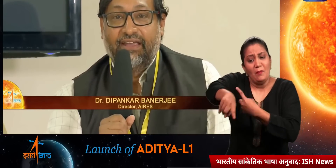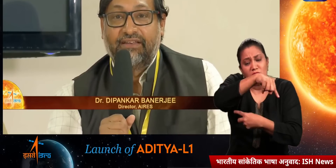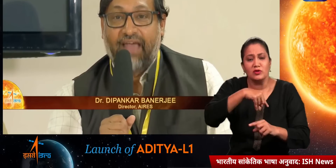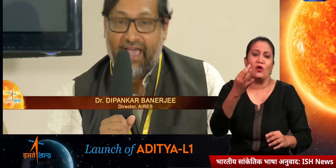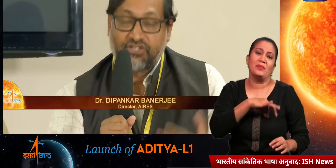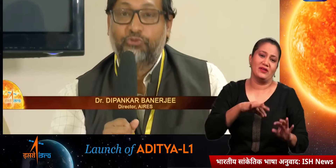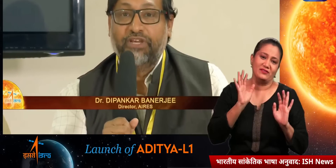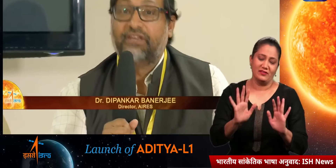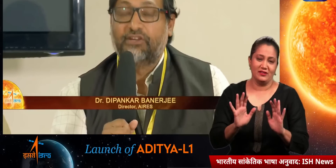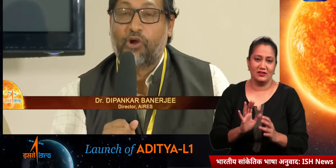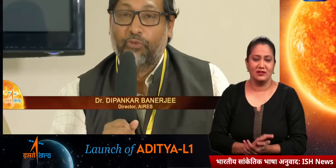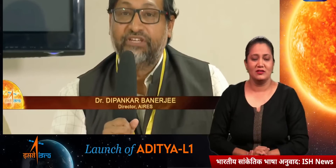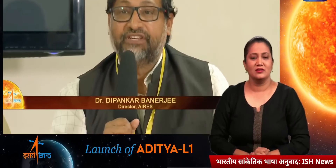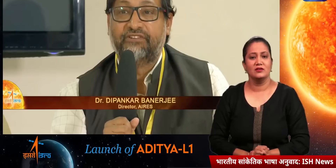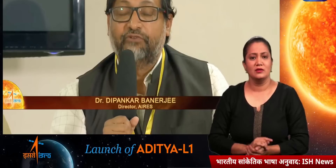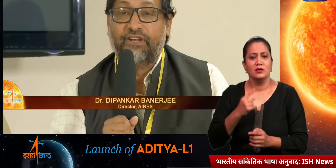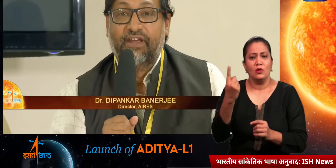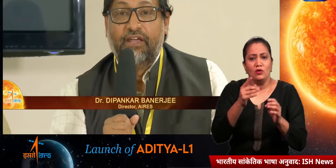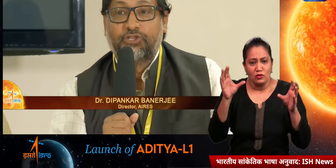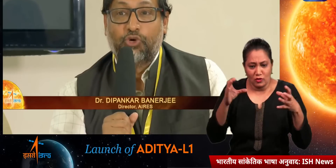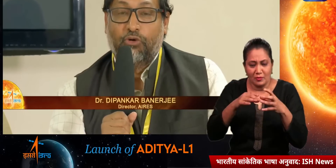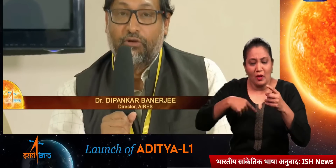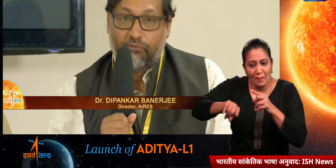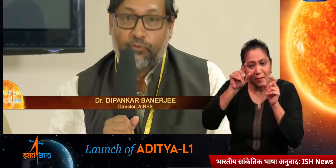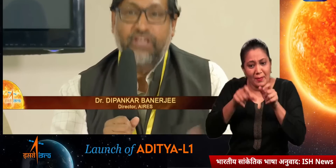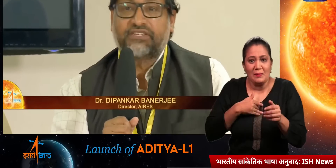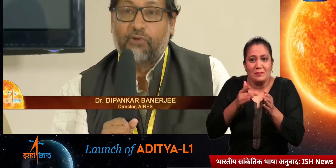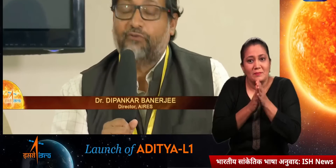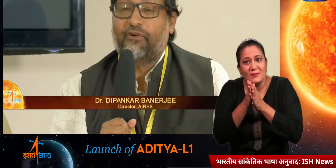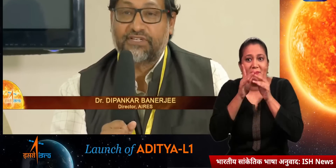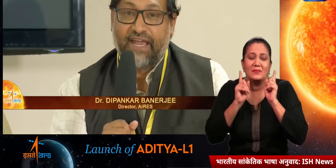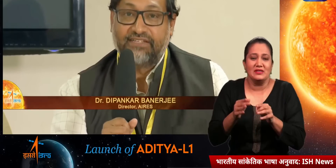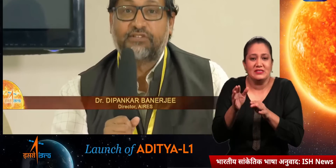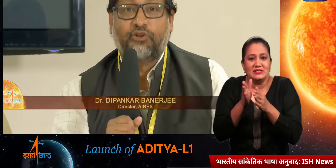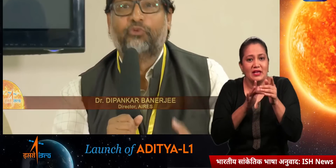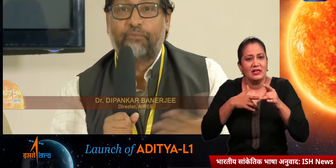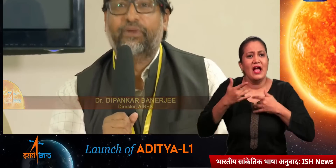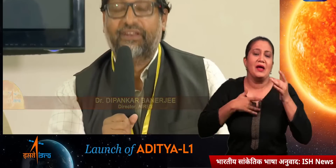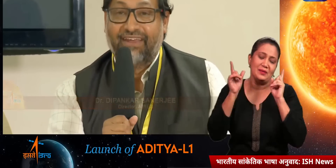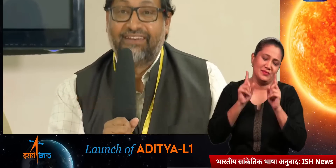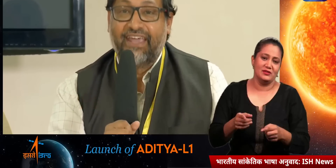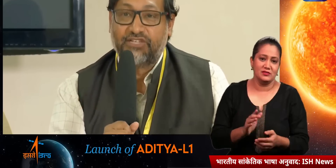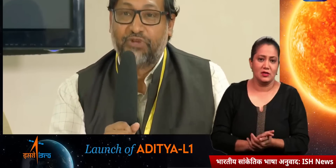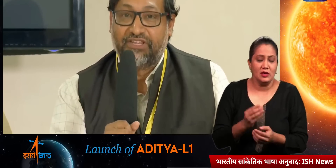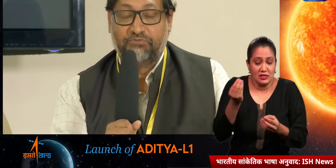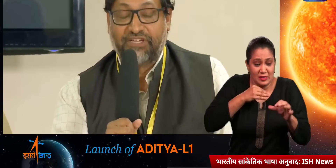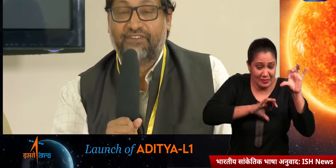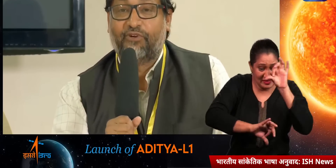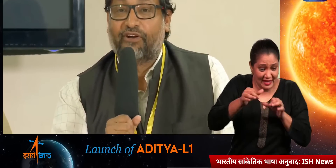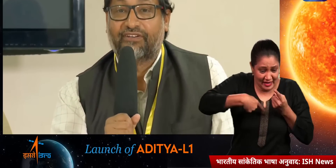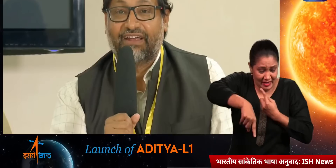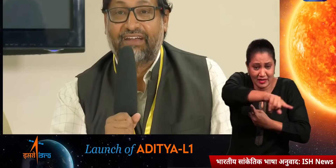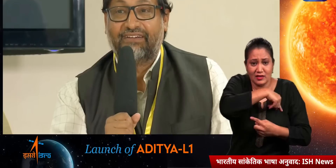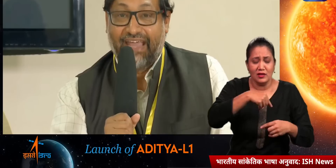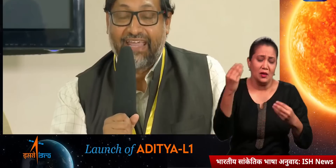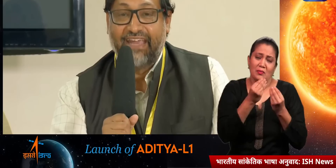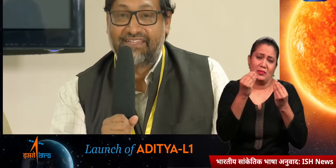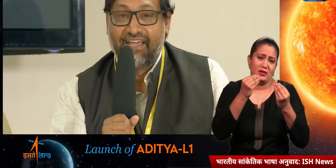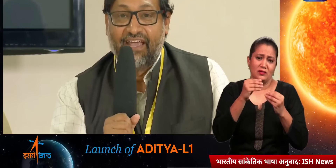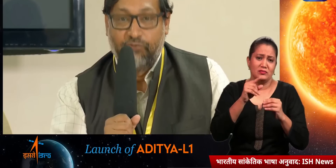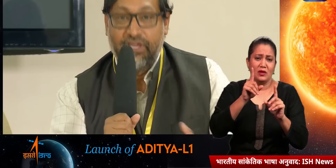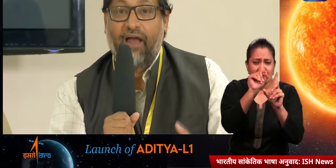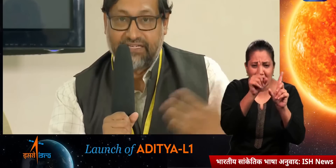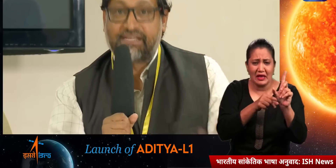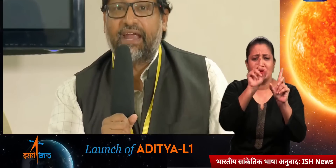and it has to be the community driven. So some of our scientists, who have been engaged with this mission for